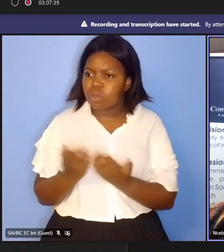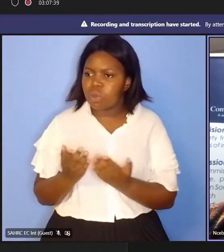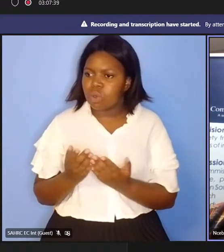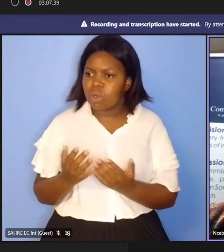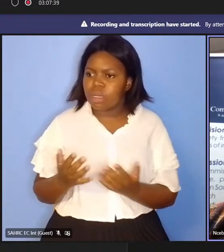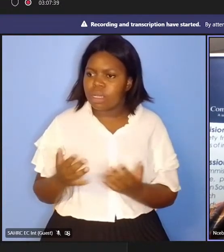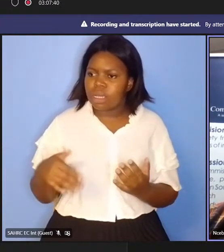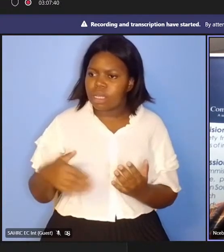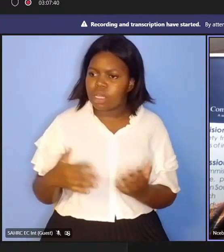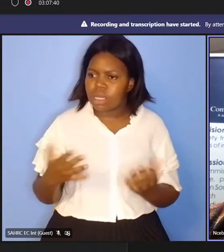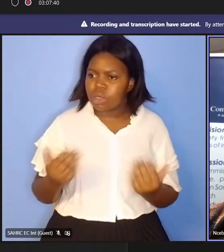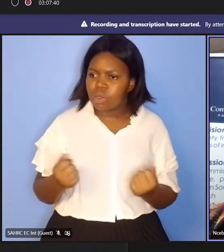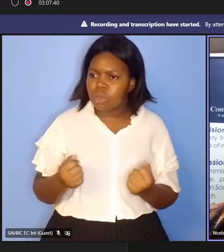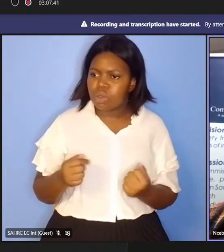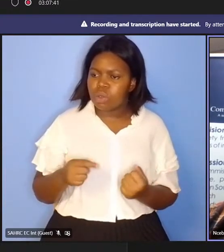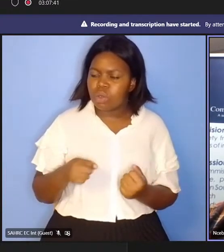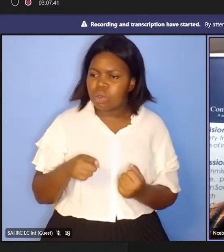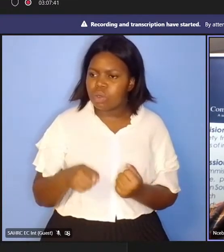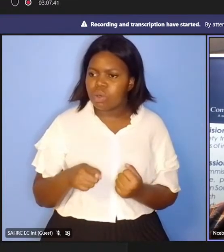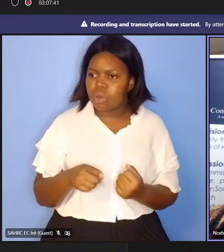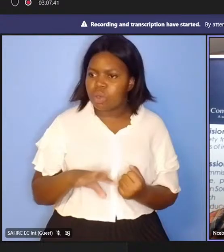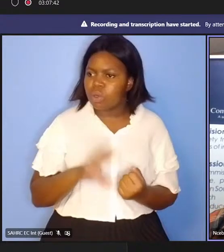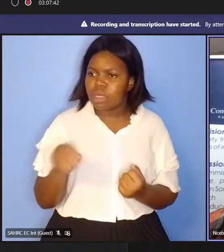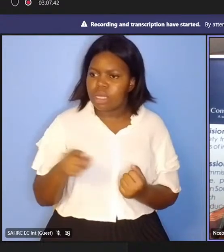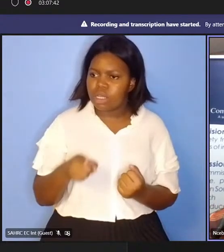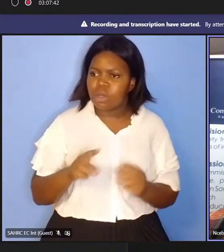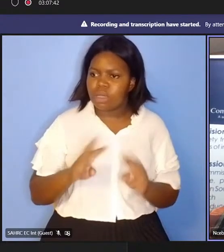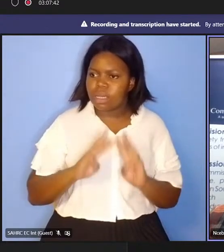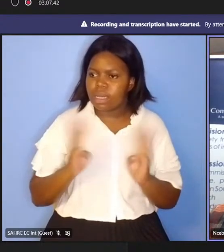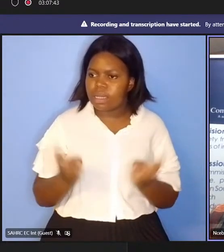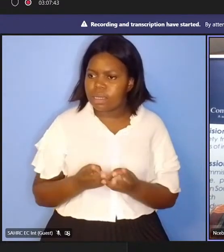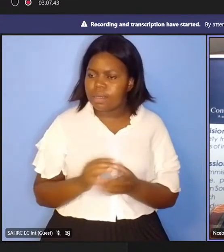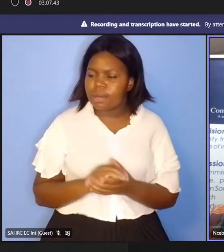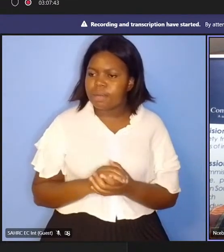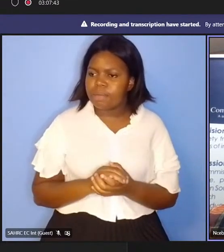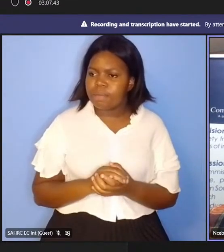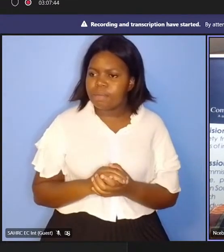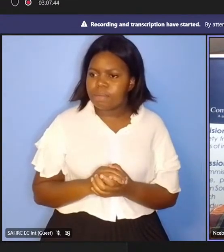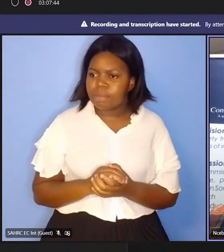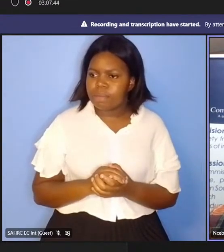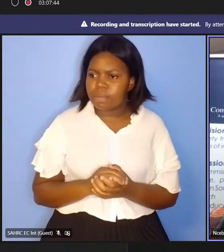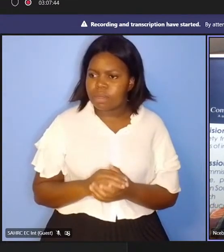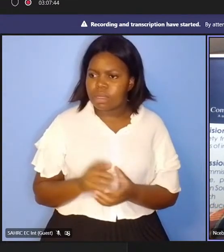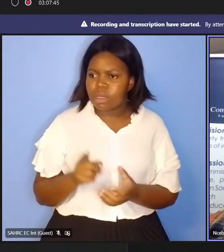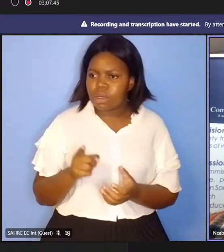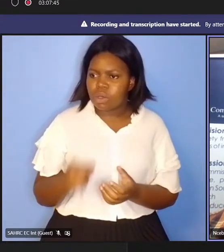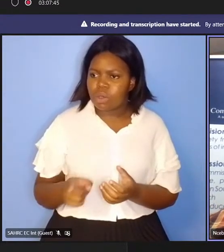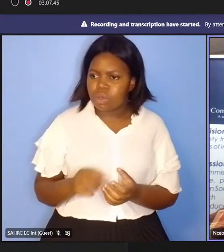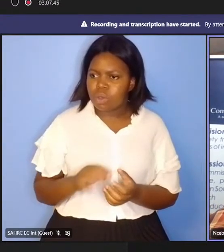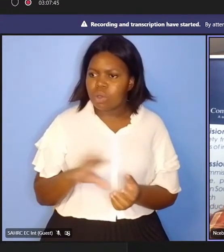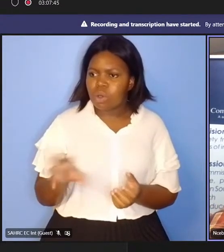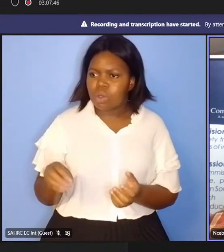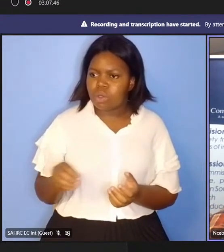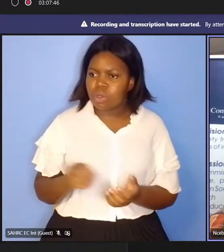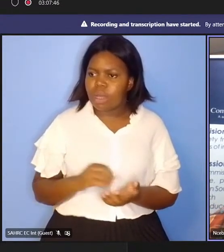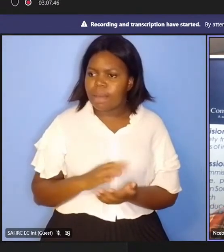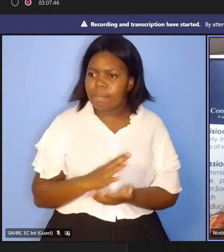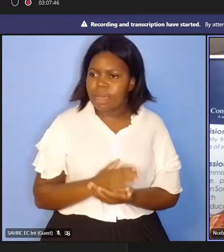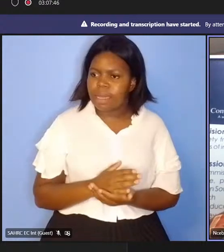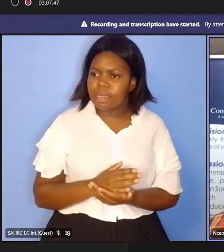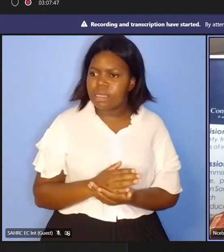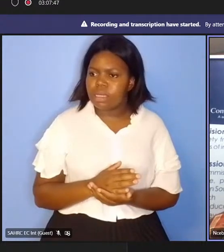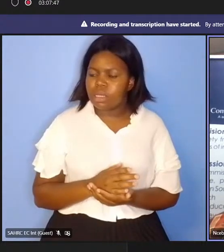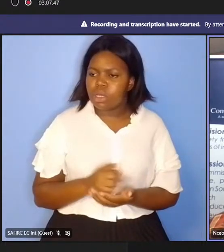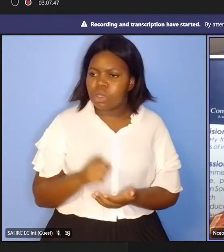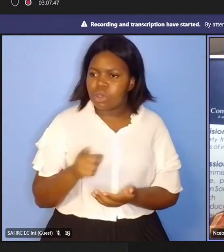having observed the laws of the country. So my view is it should also apply to all schools in